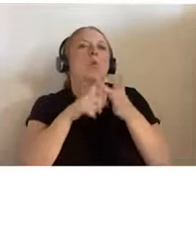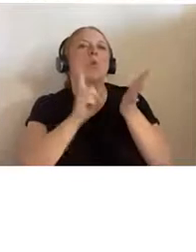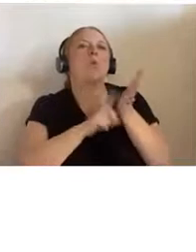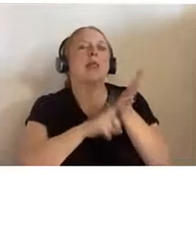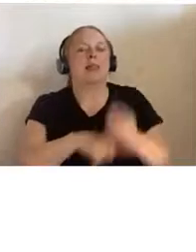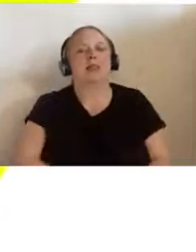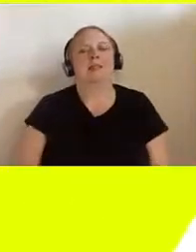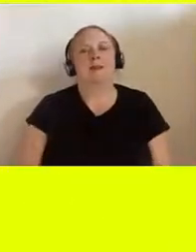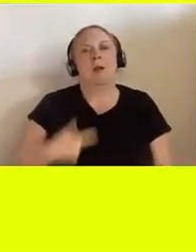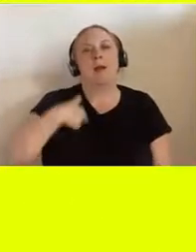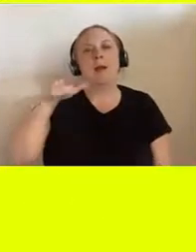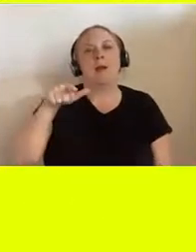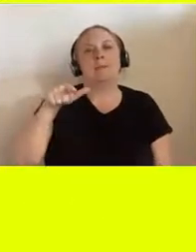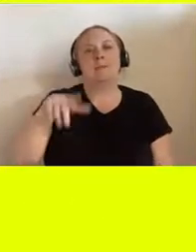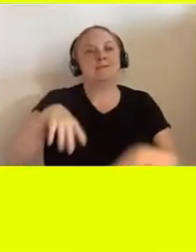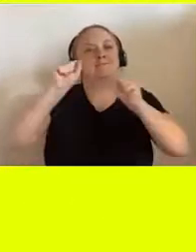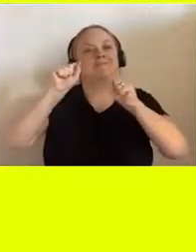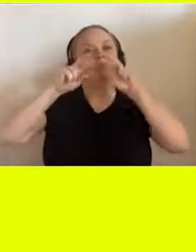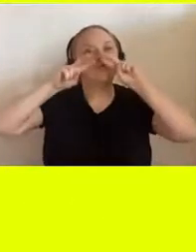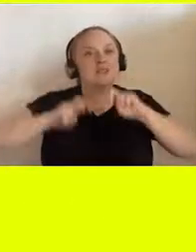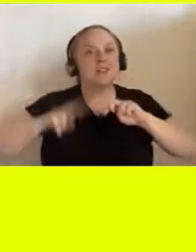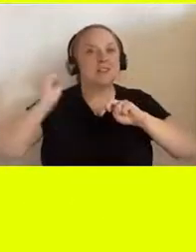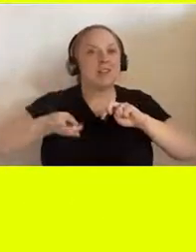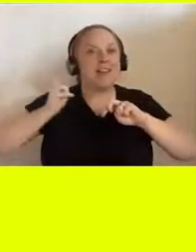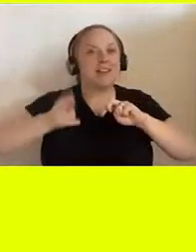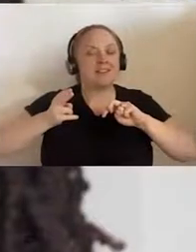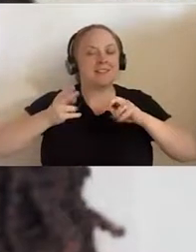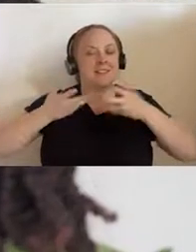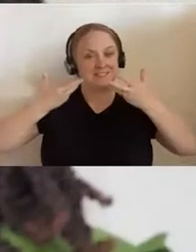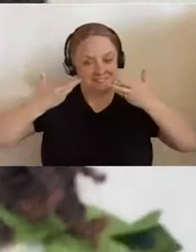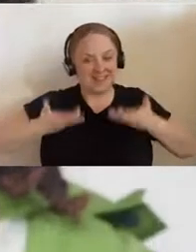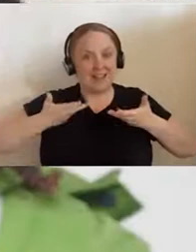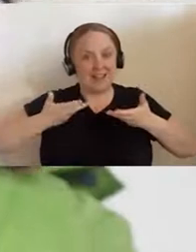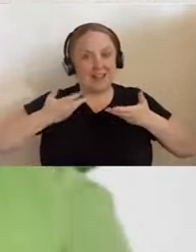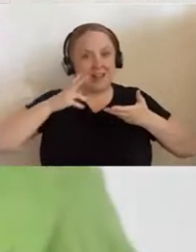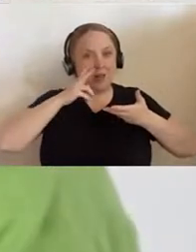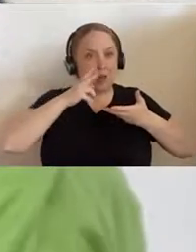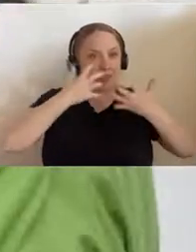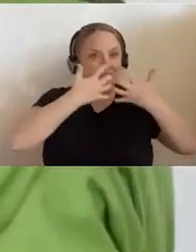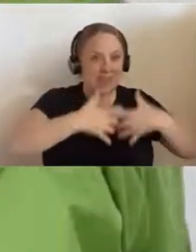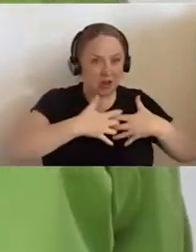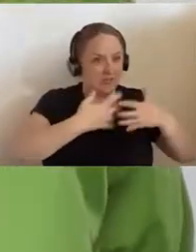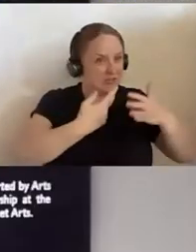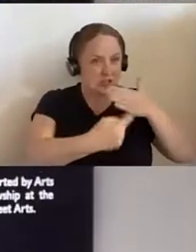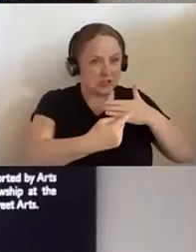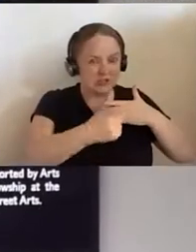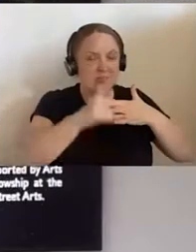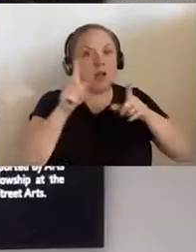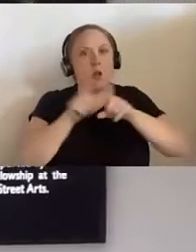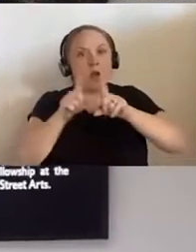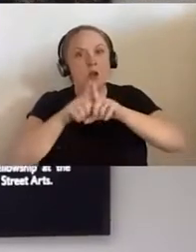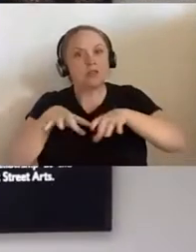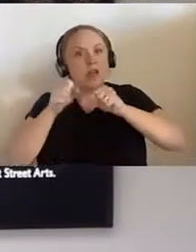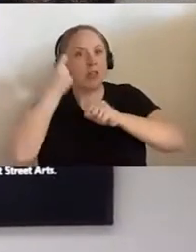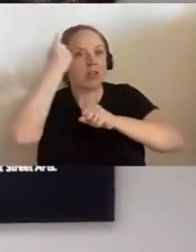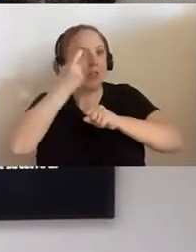I've picked the research back up again. And this stage is not just looking at the technology and what it does, but it's beginning to think about